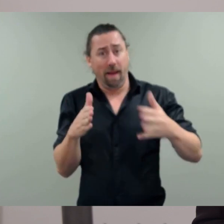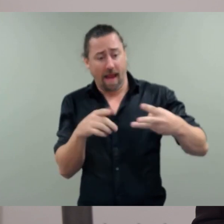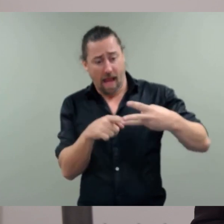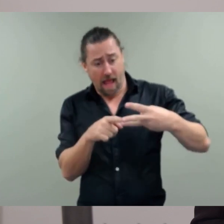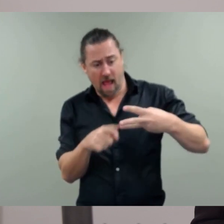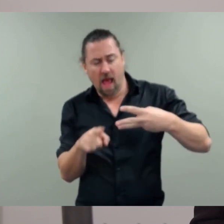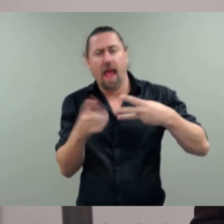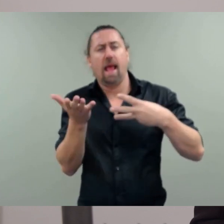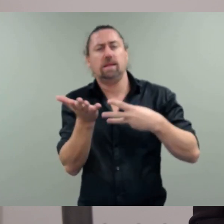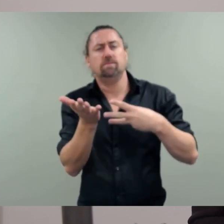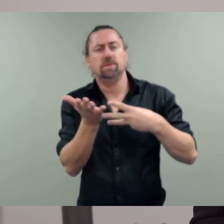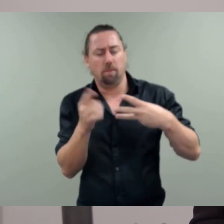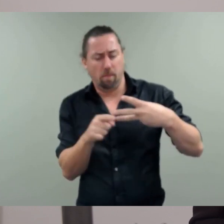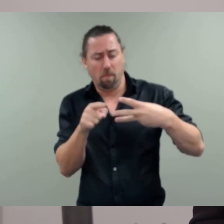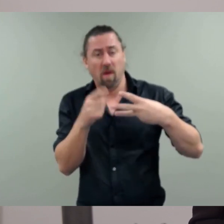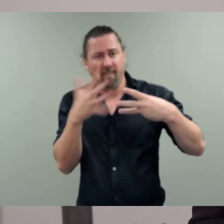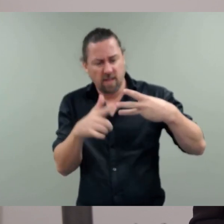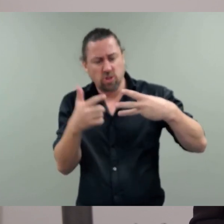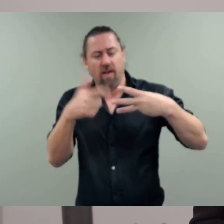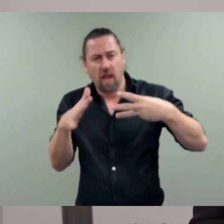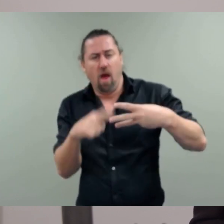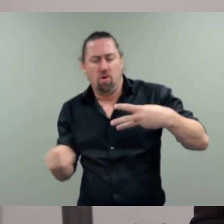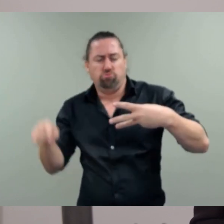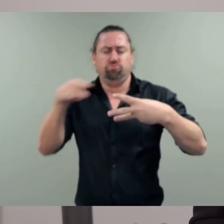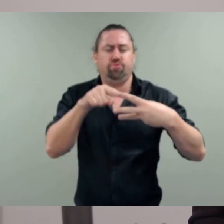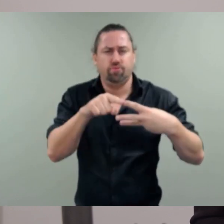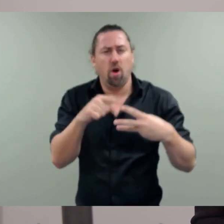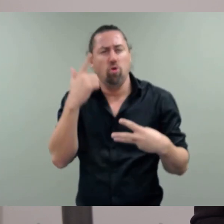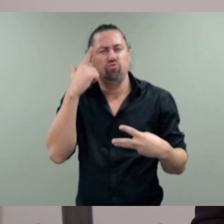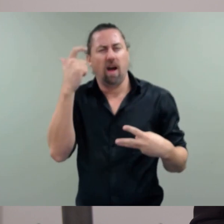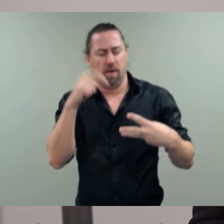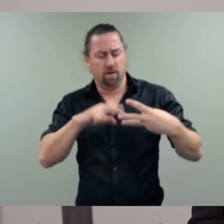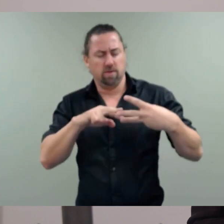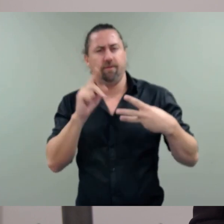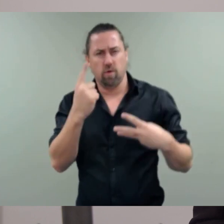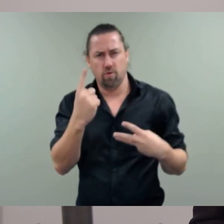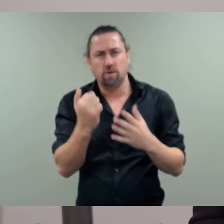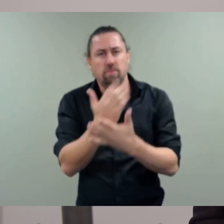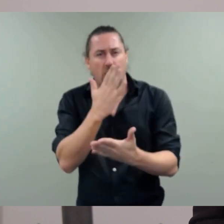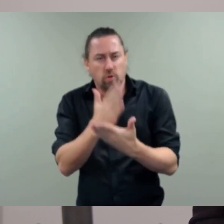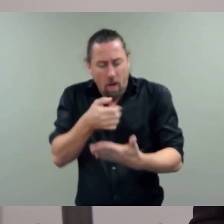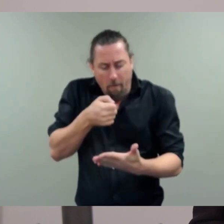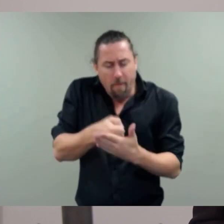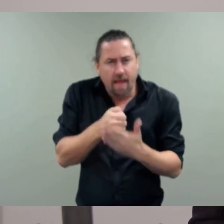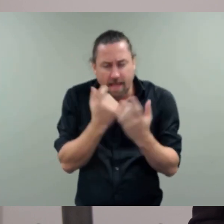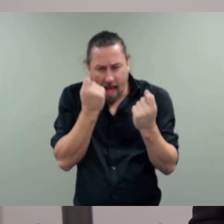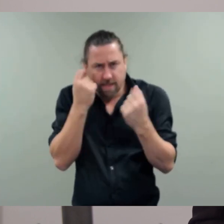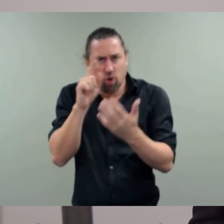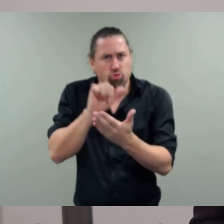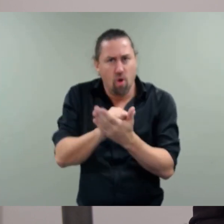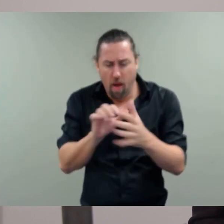beginner and intermediate program before commencing the advanced one, so that you can learn more about the movements of